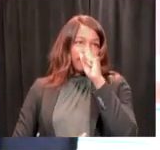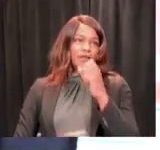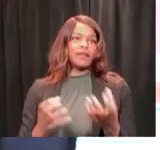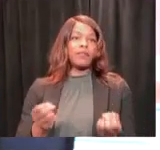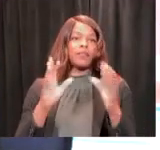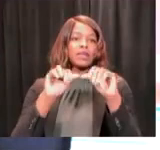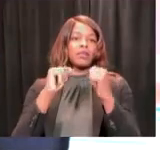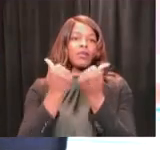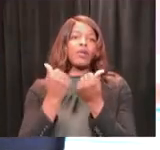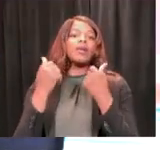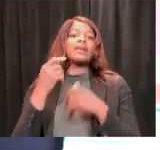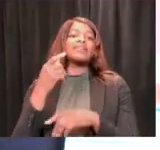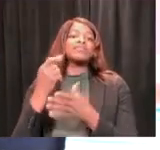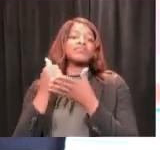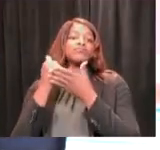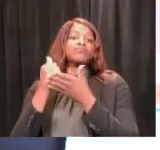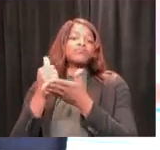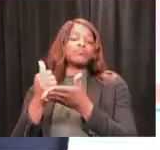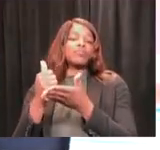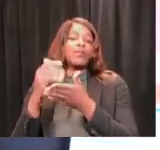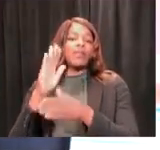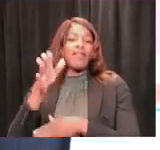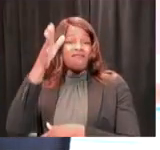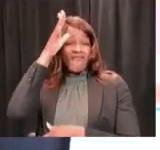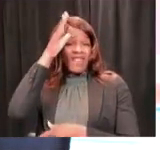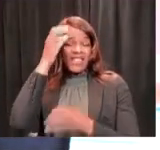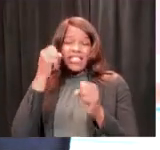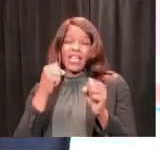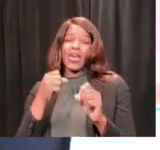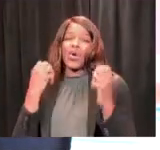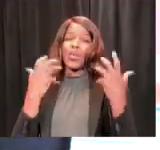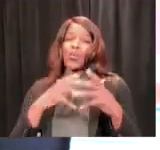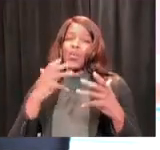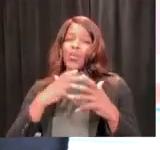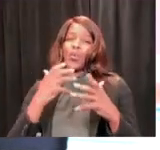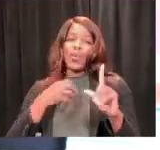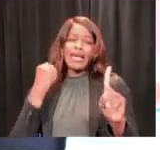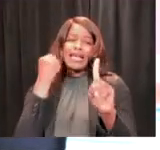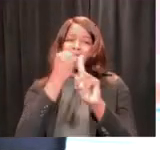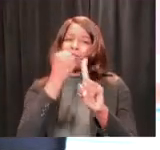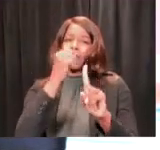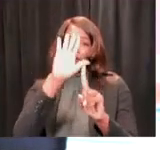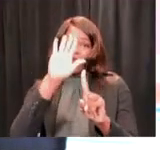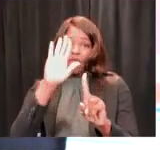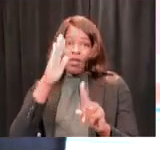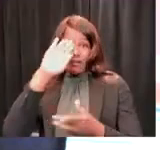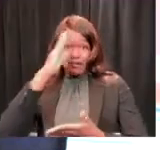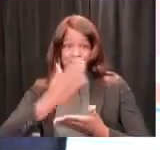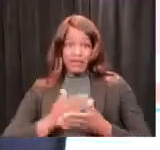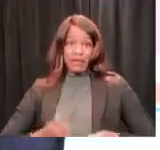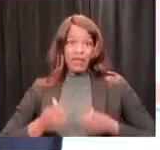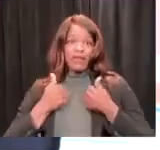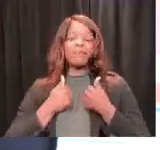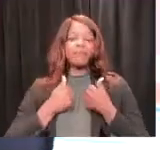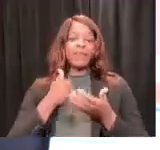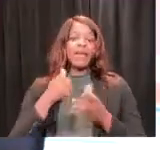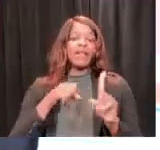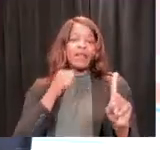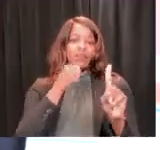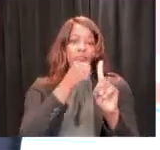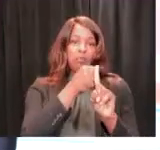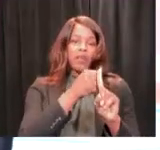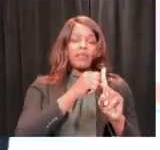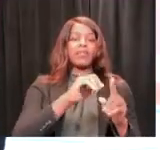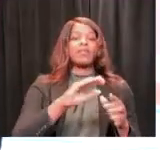sociology suggests to us that fathers have a tremendous impact on their children's lives, that they impact their academic performance and their